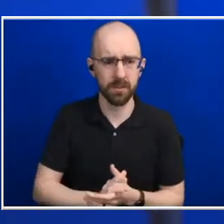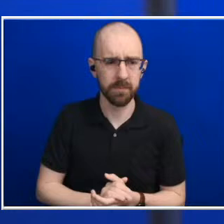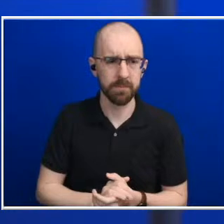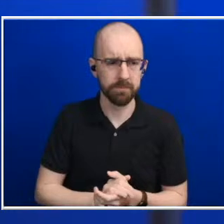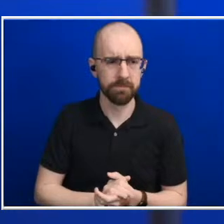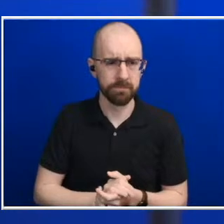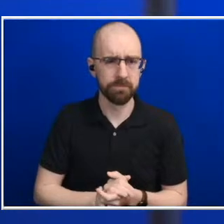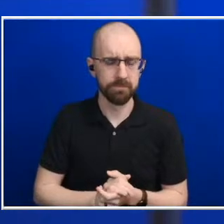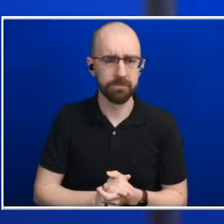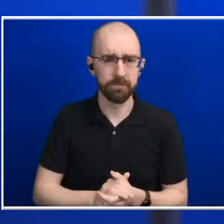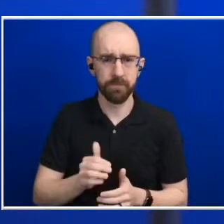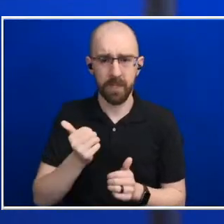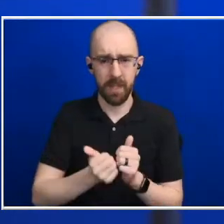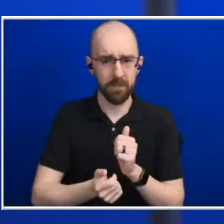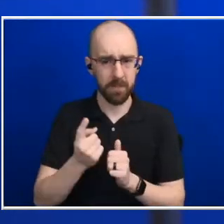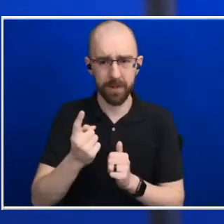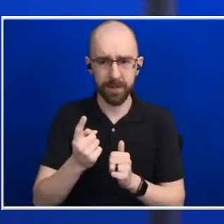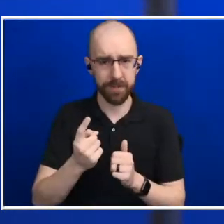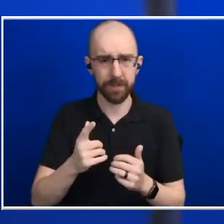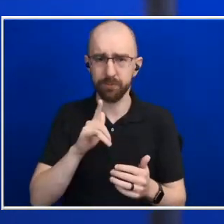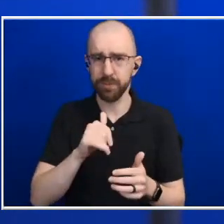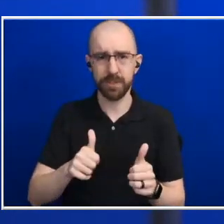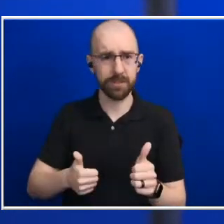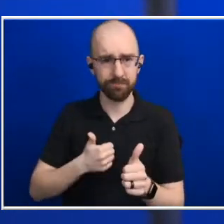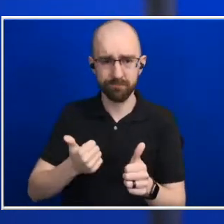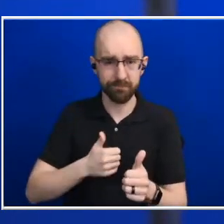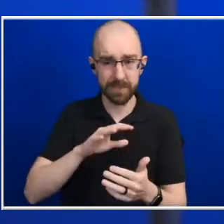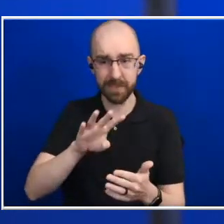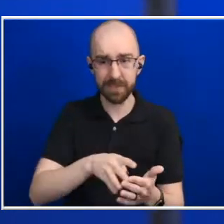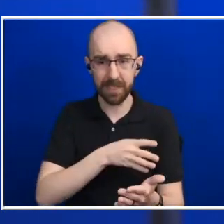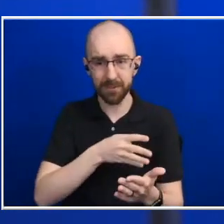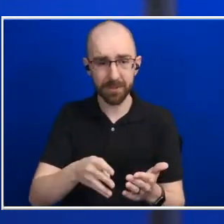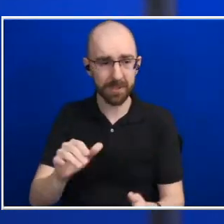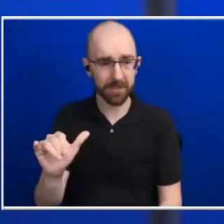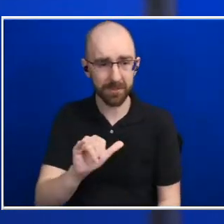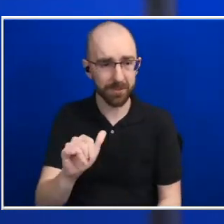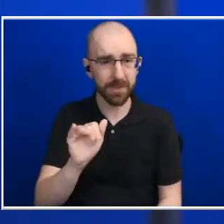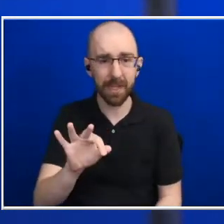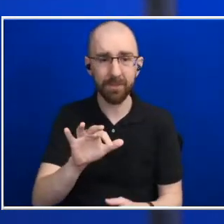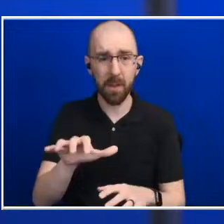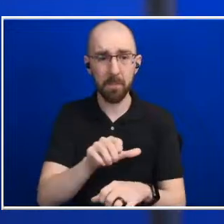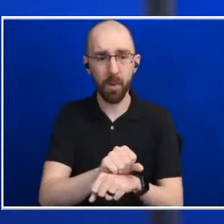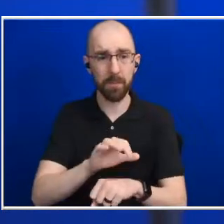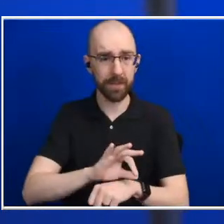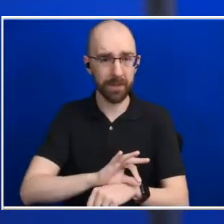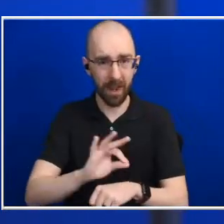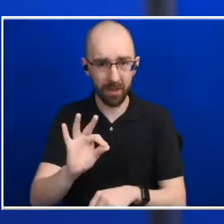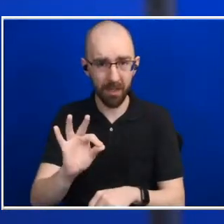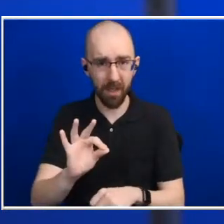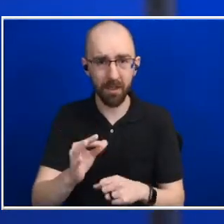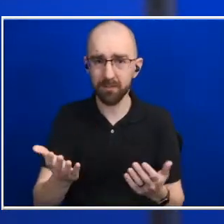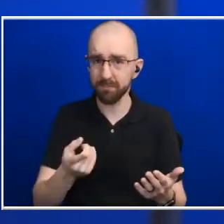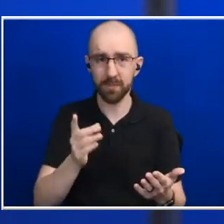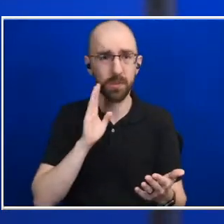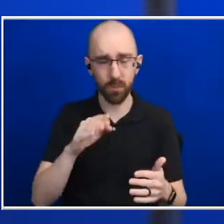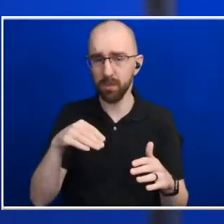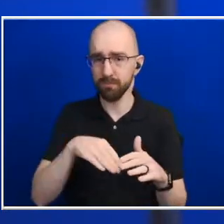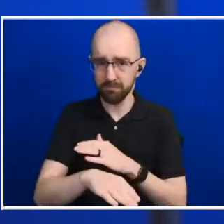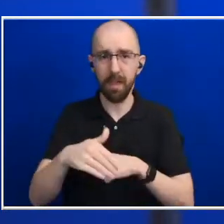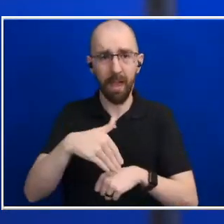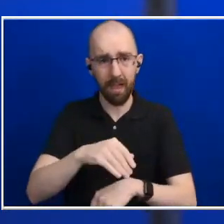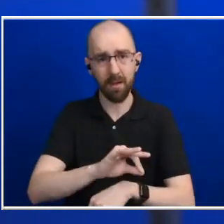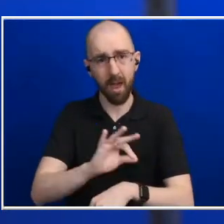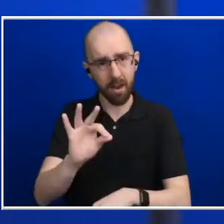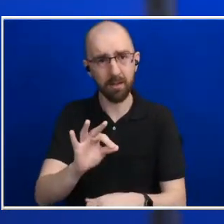Everybody was on top of it. Even the scheduling, you know, like if your appointment's at 9 o'clock, you're going to get in the door at 9 o'clock. And